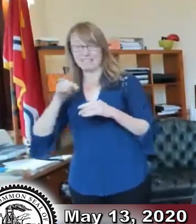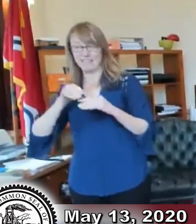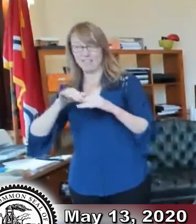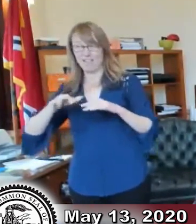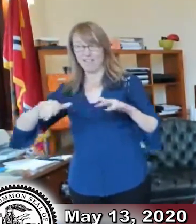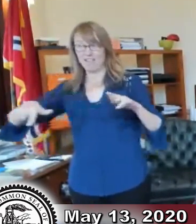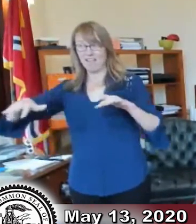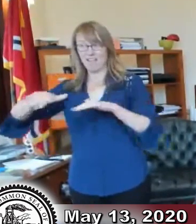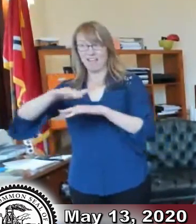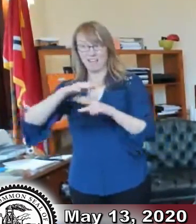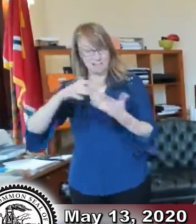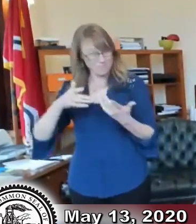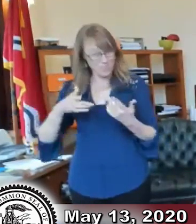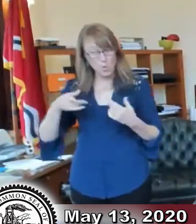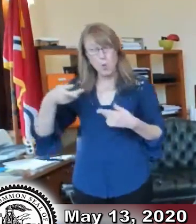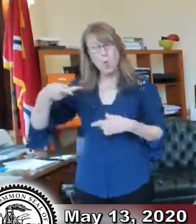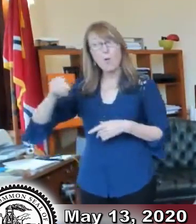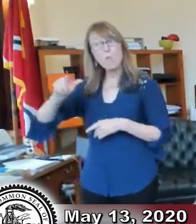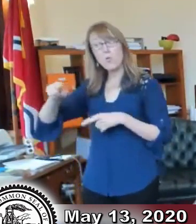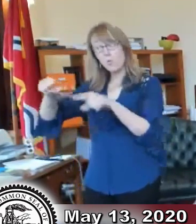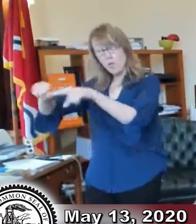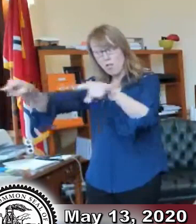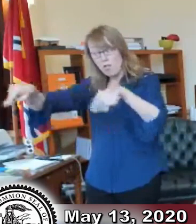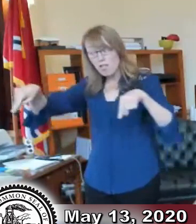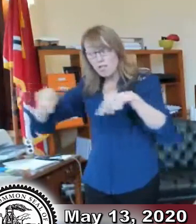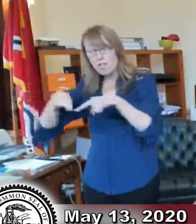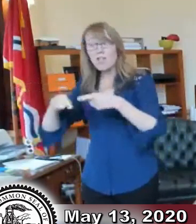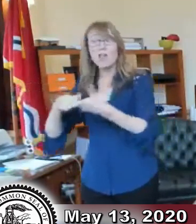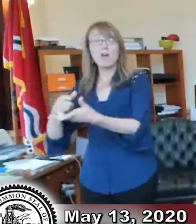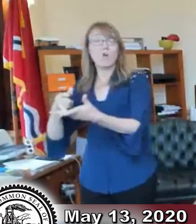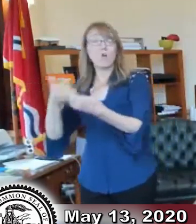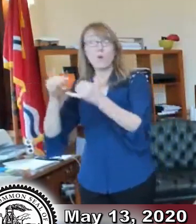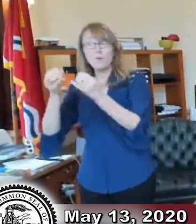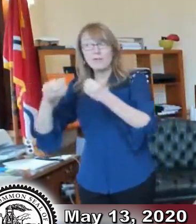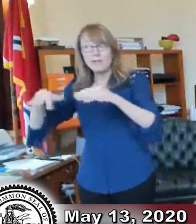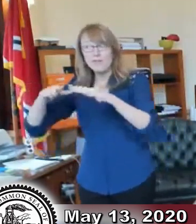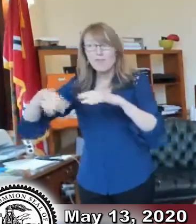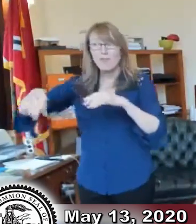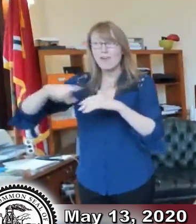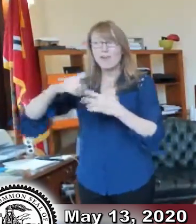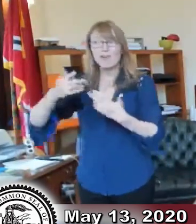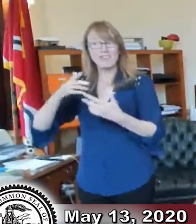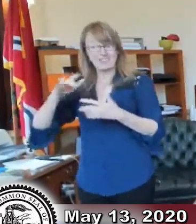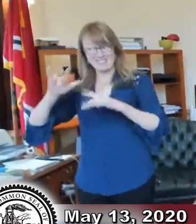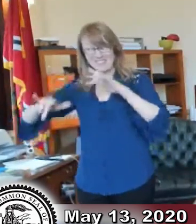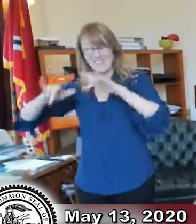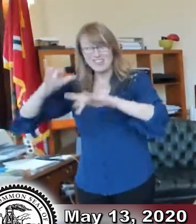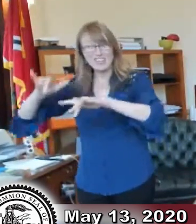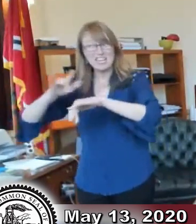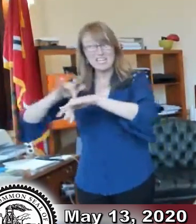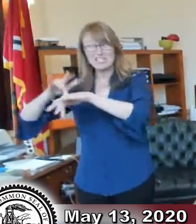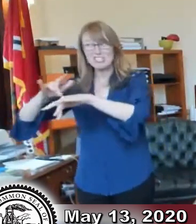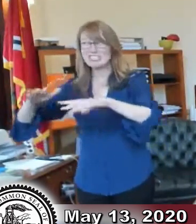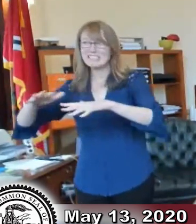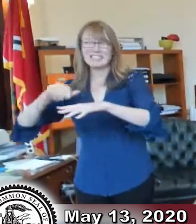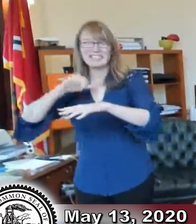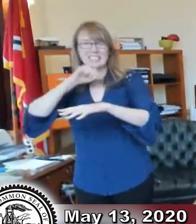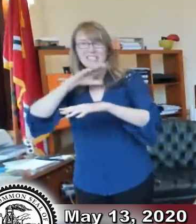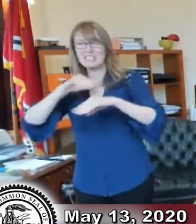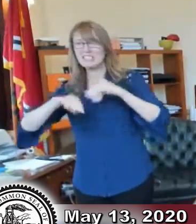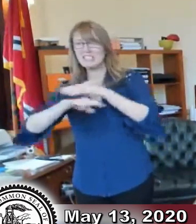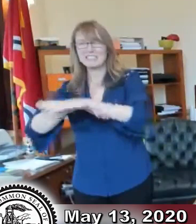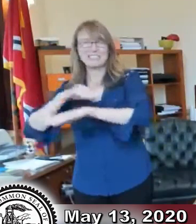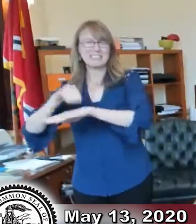is just not a place that the doctors think is a good idea to open for this summer. A question,